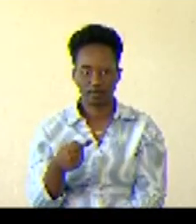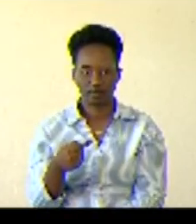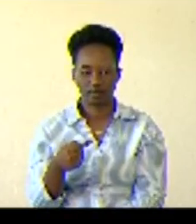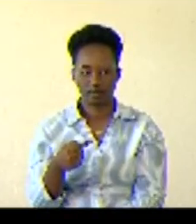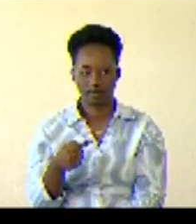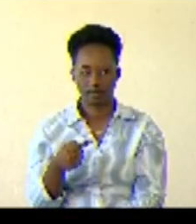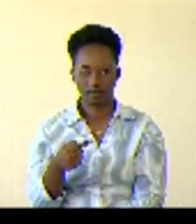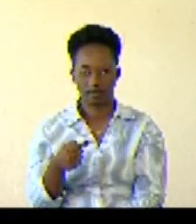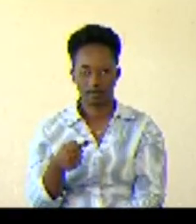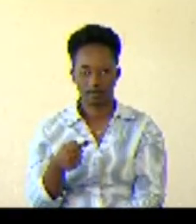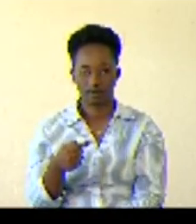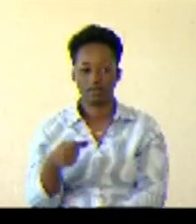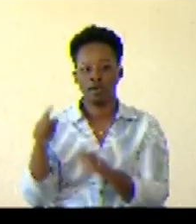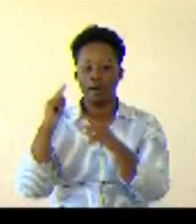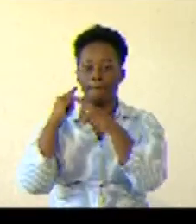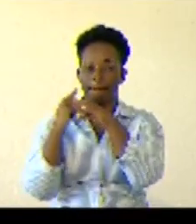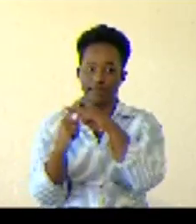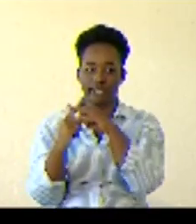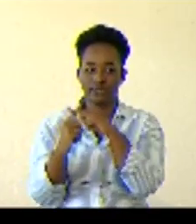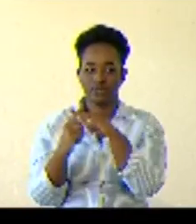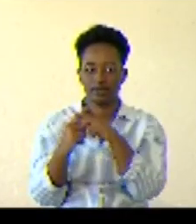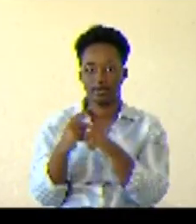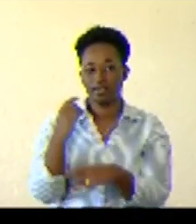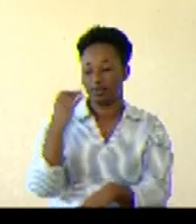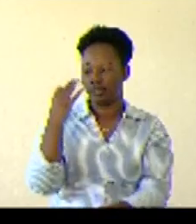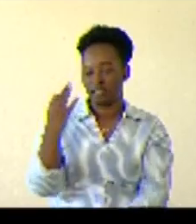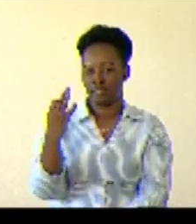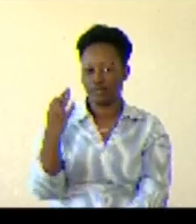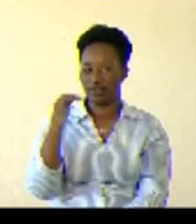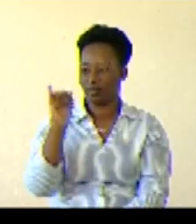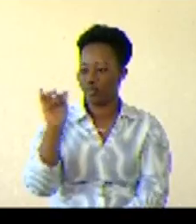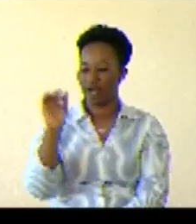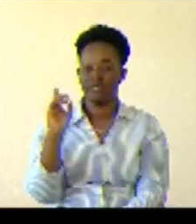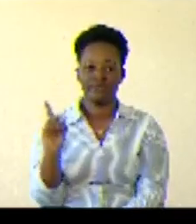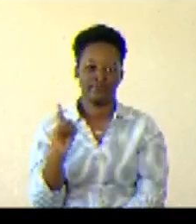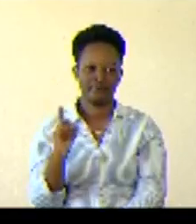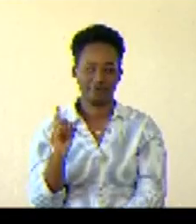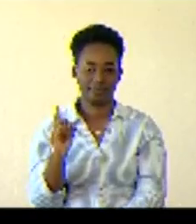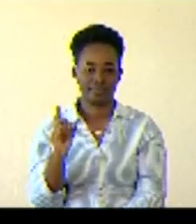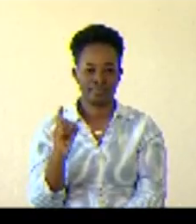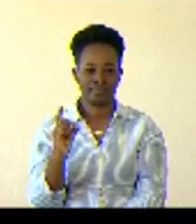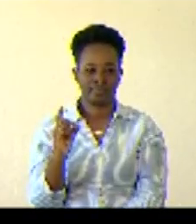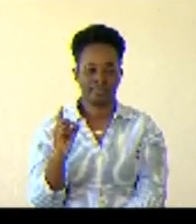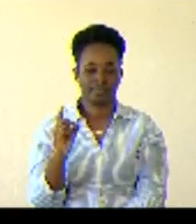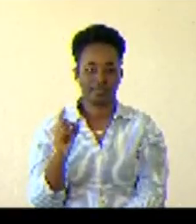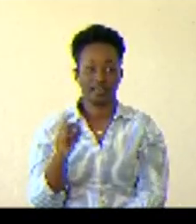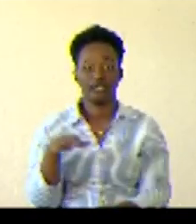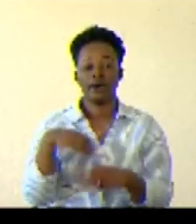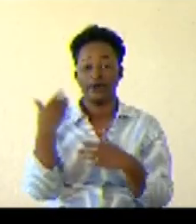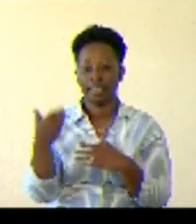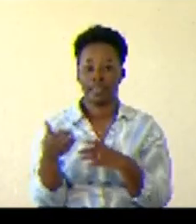1,400,000. Then plus 3 disposable income. Then if you bring